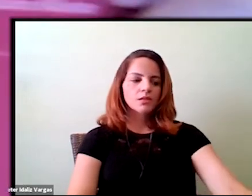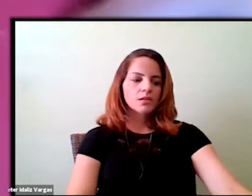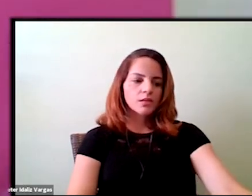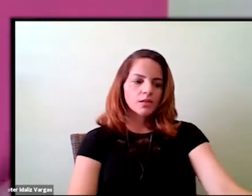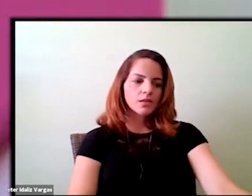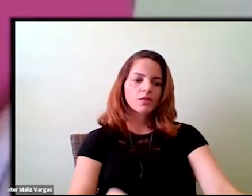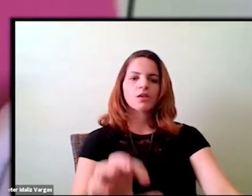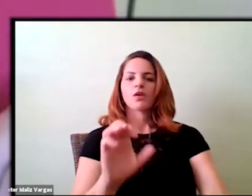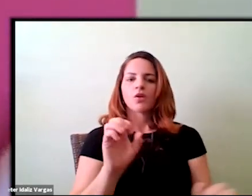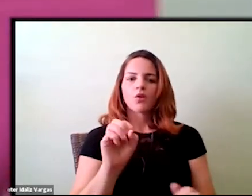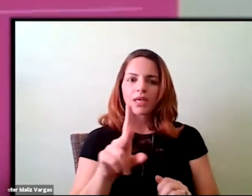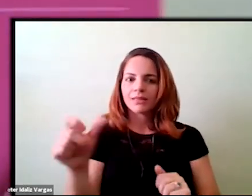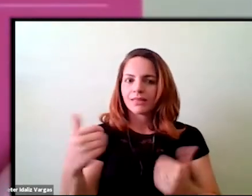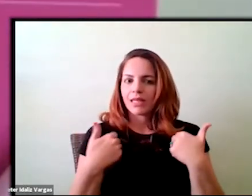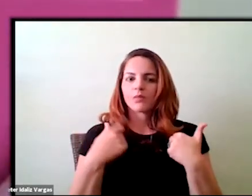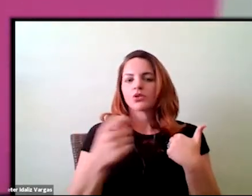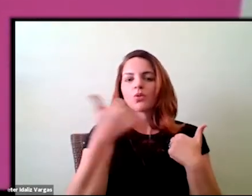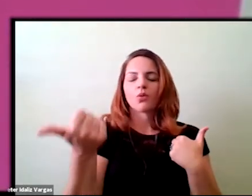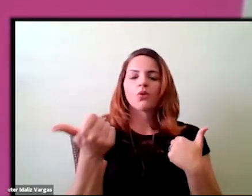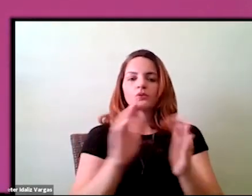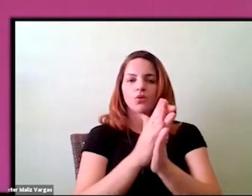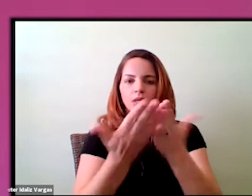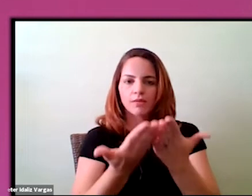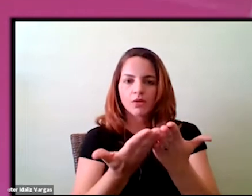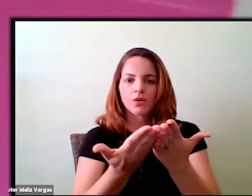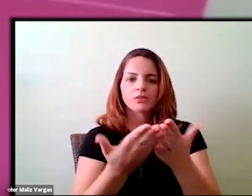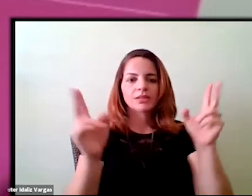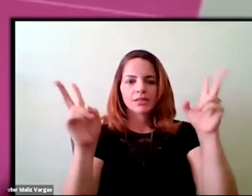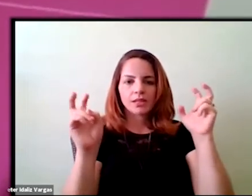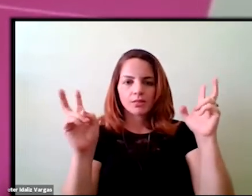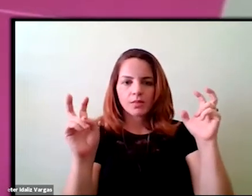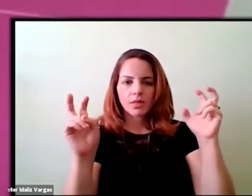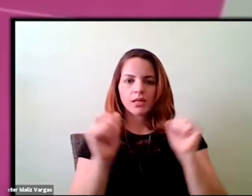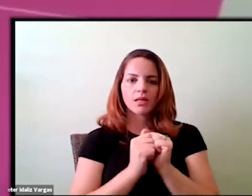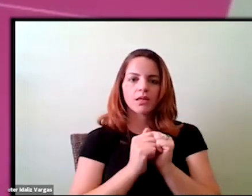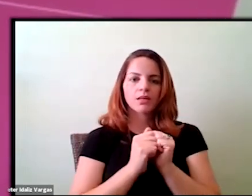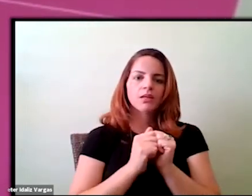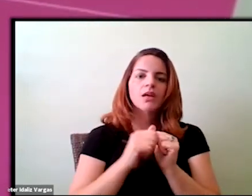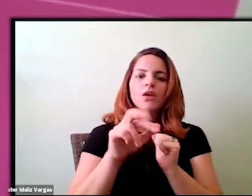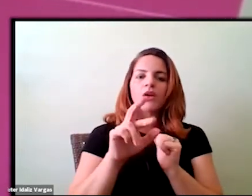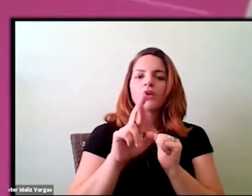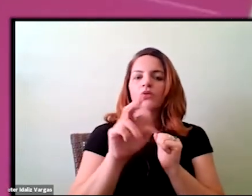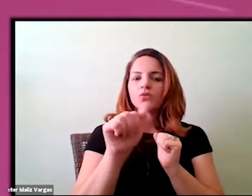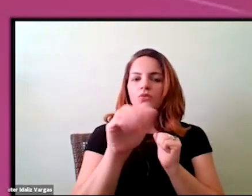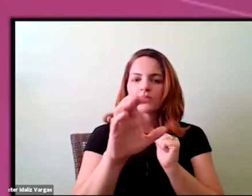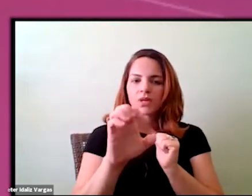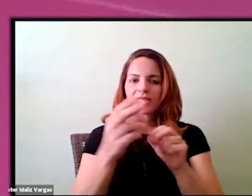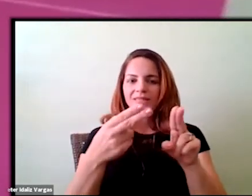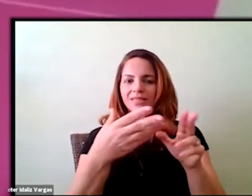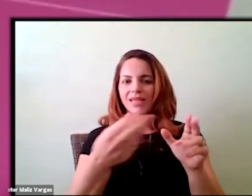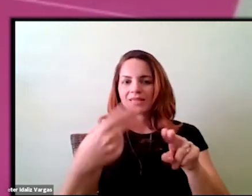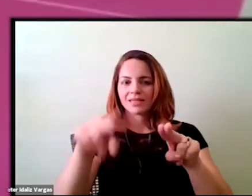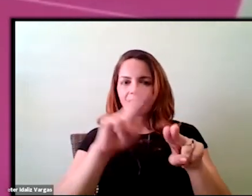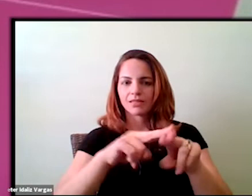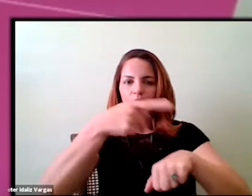So the cover is not super exciting, but library editions mean that they last a lot longer when they're on the shelves.